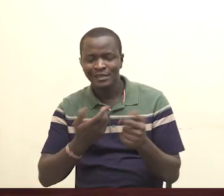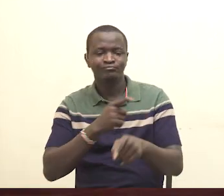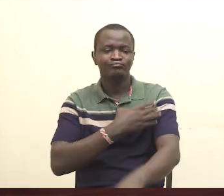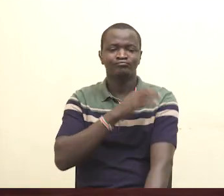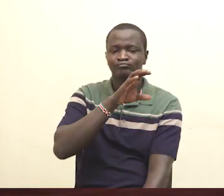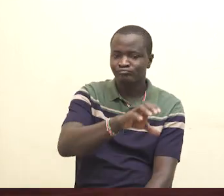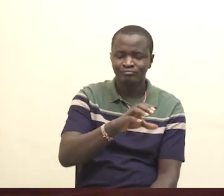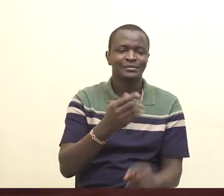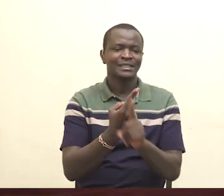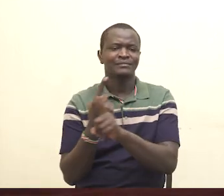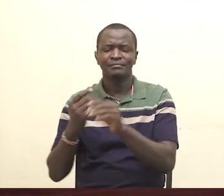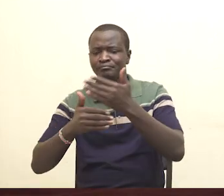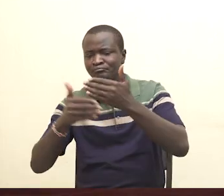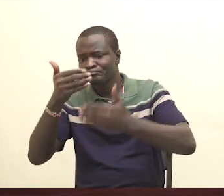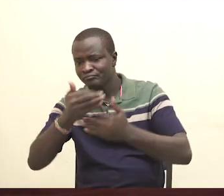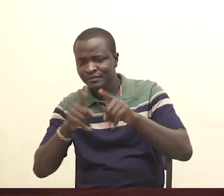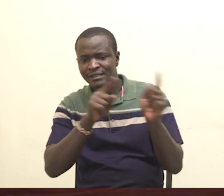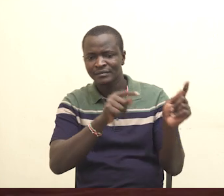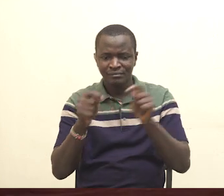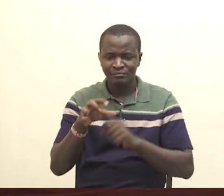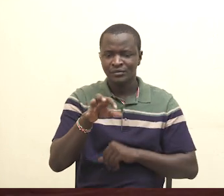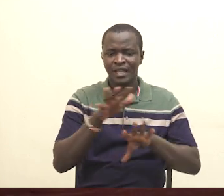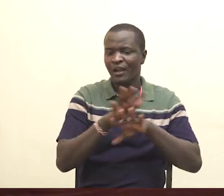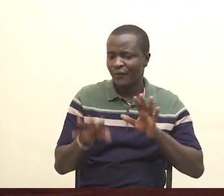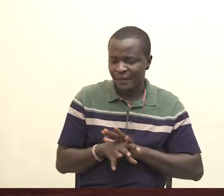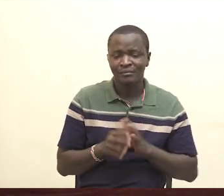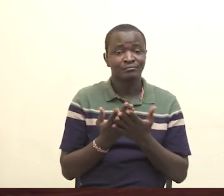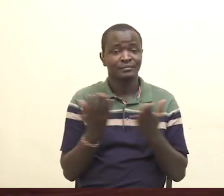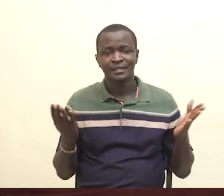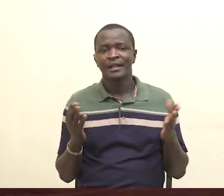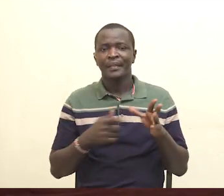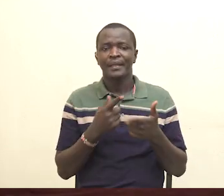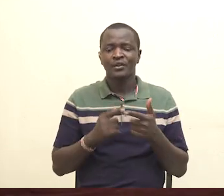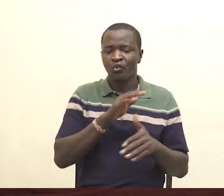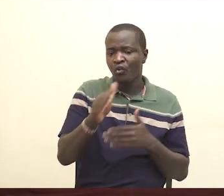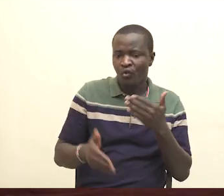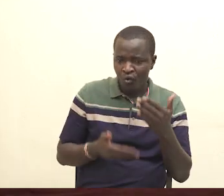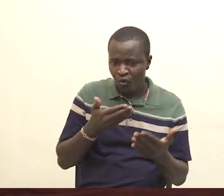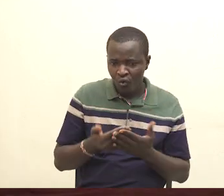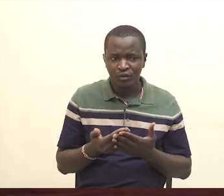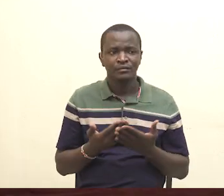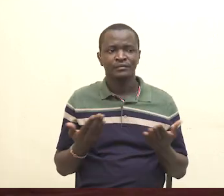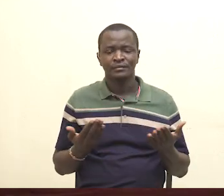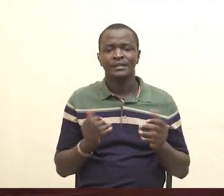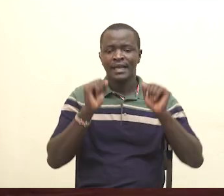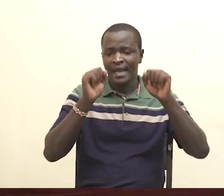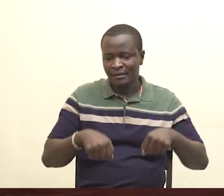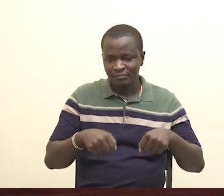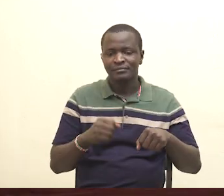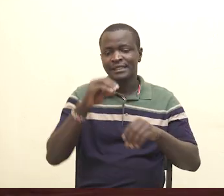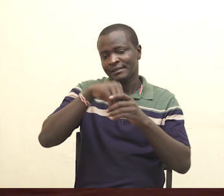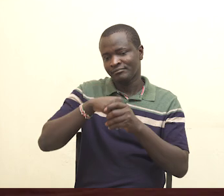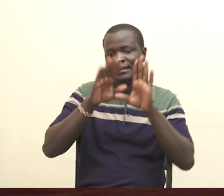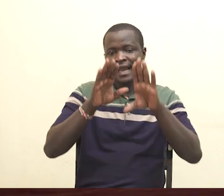to infrastructure, transport system, sports and whatever. But then all these now are chronicled in